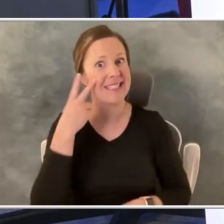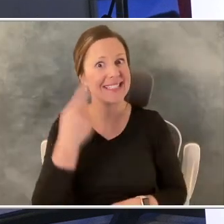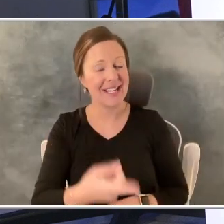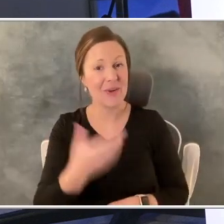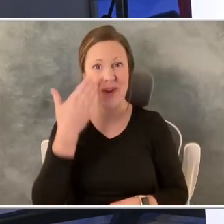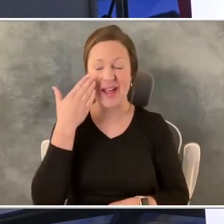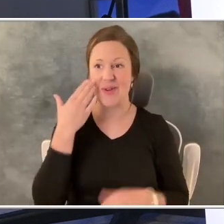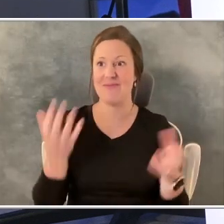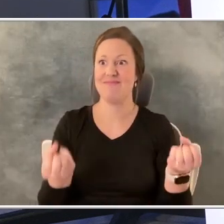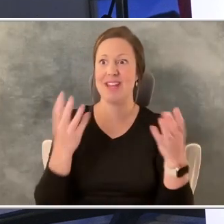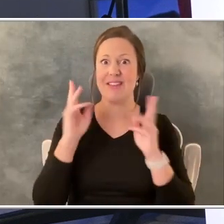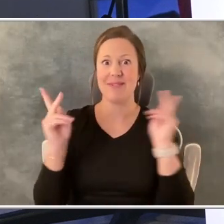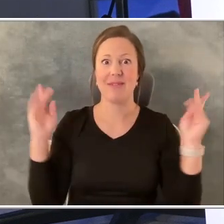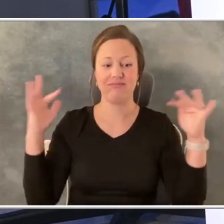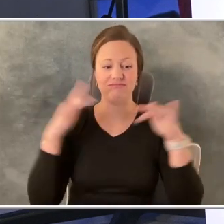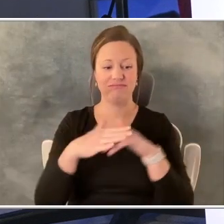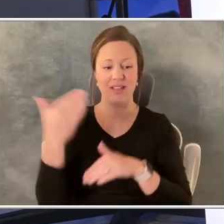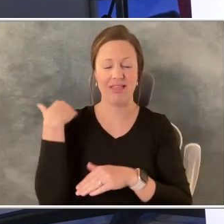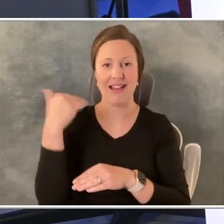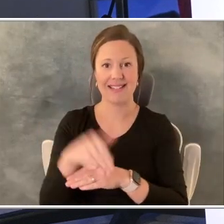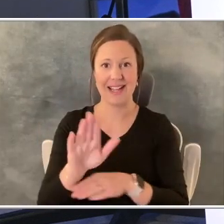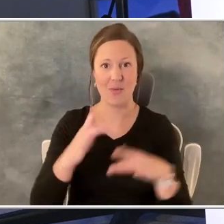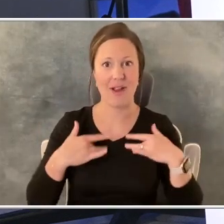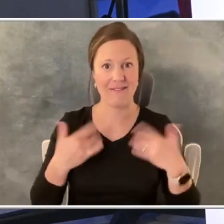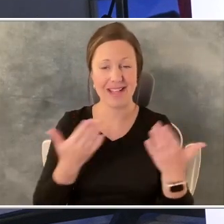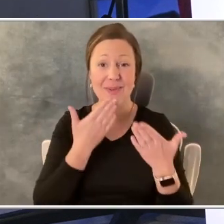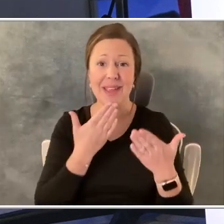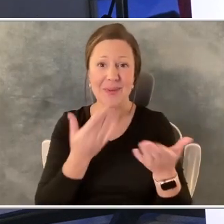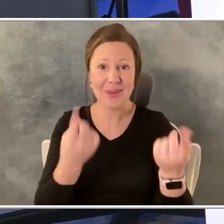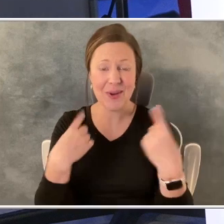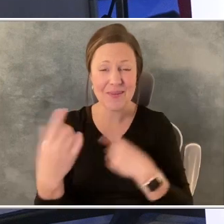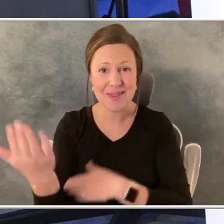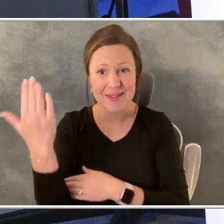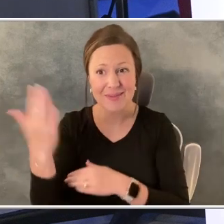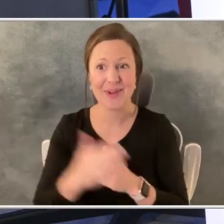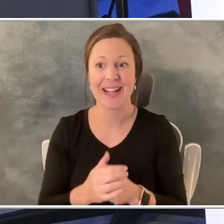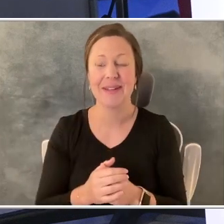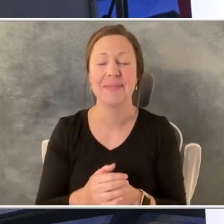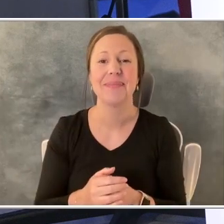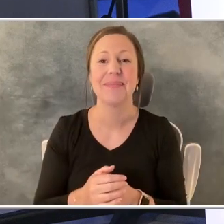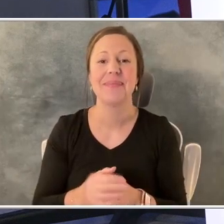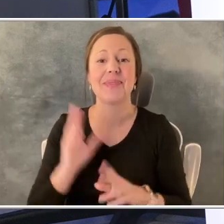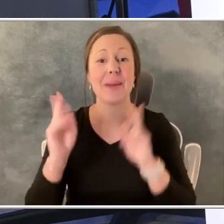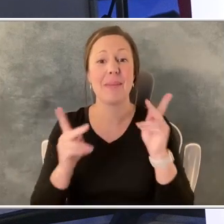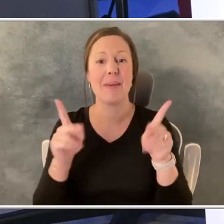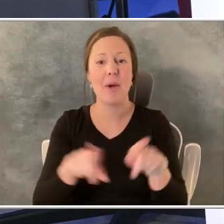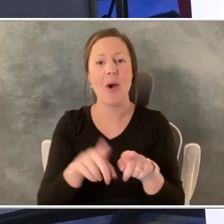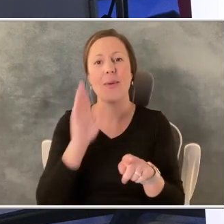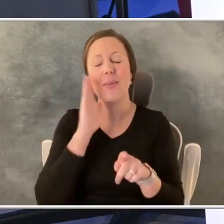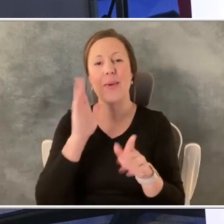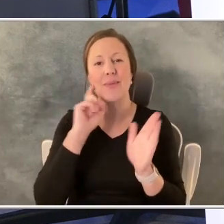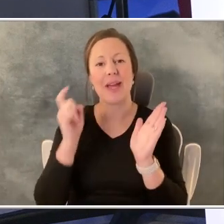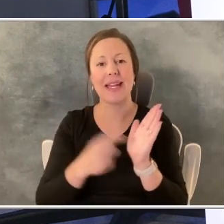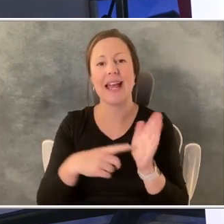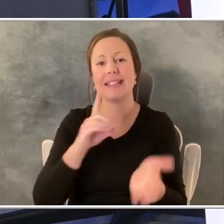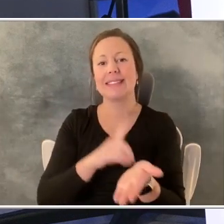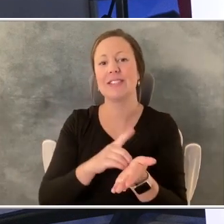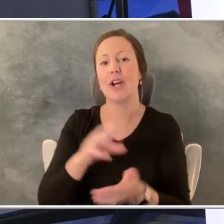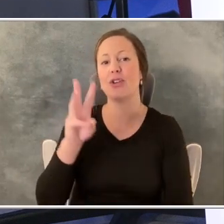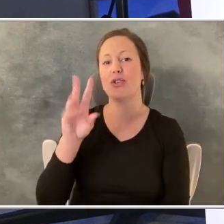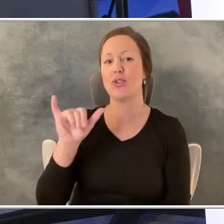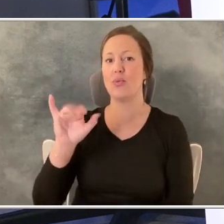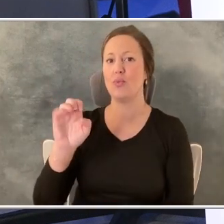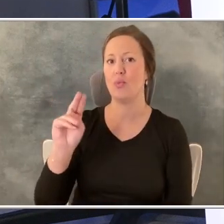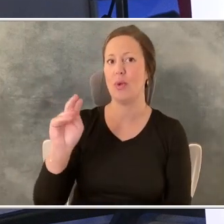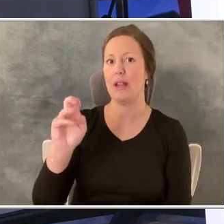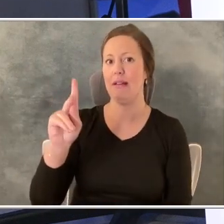so thank you for making time for us this morning. Our audiences will also recognize Dr. Carrie Winicky, Clinical Service Chief of Obstetrics